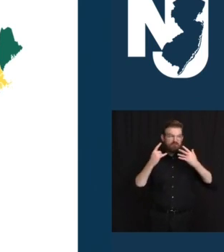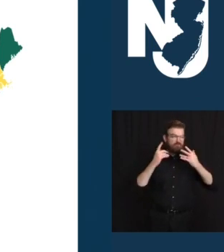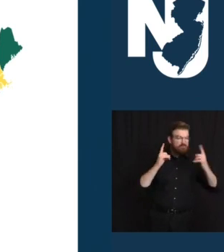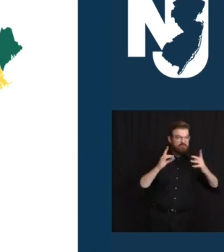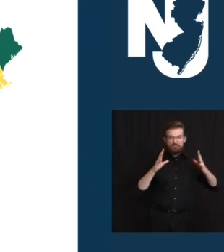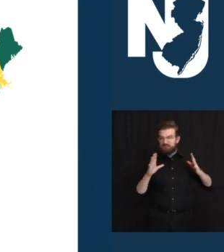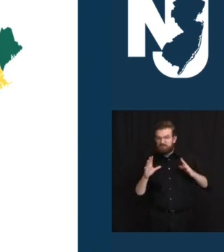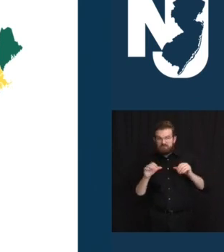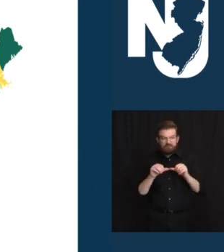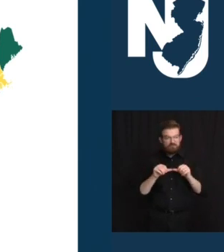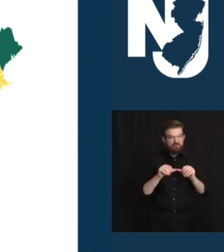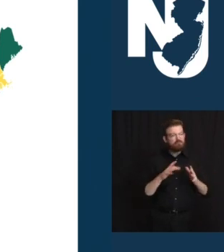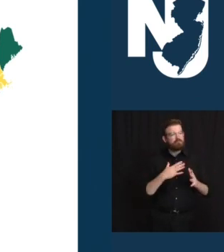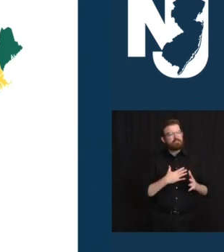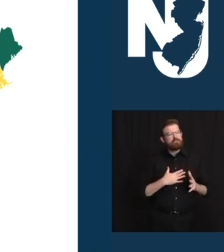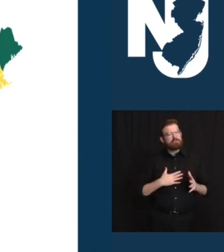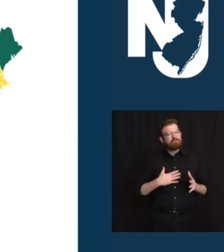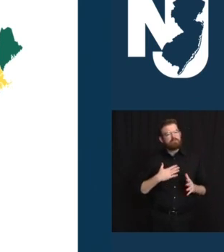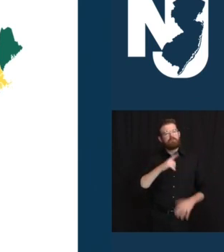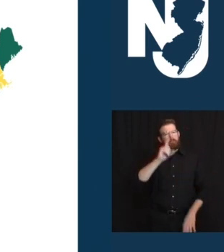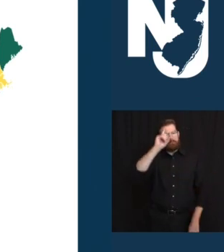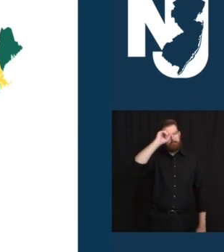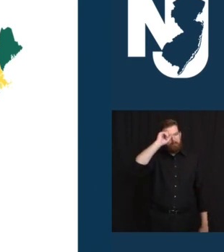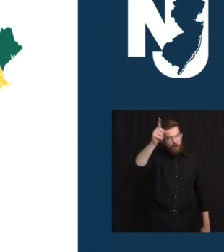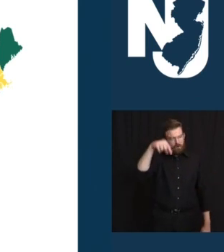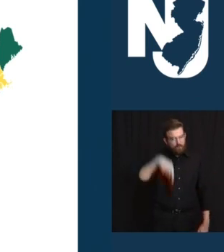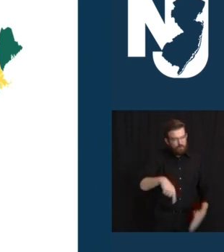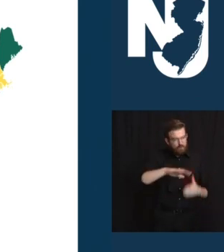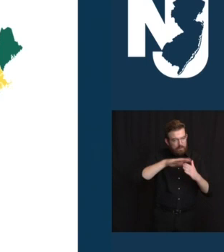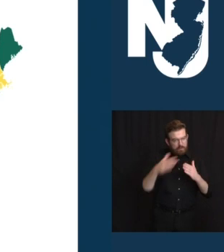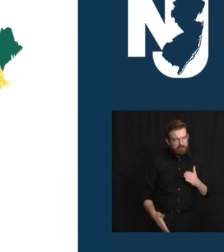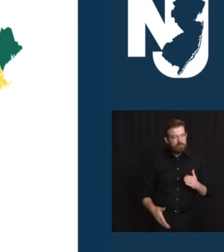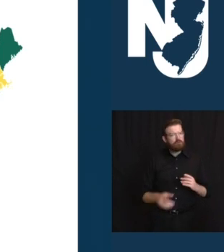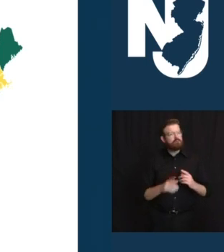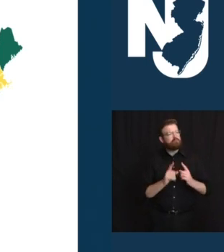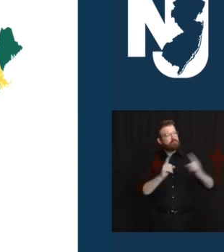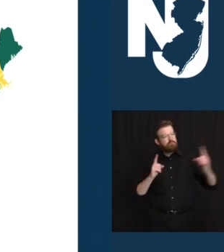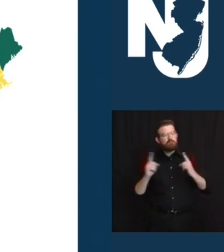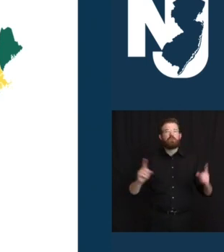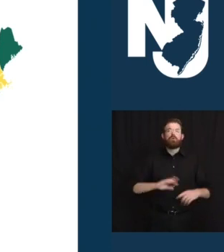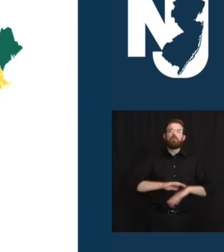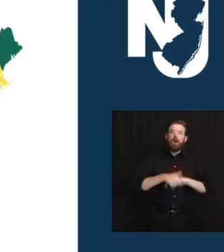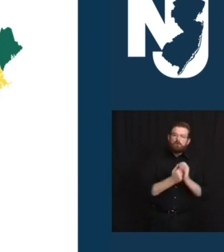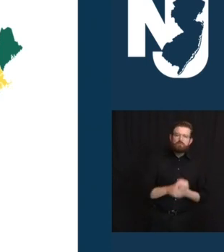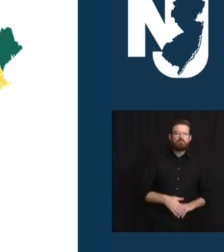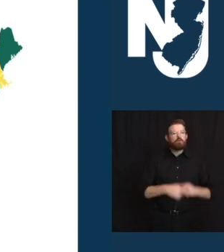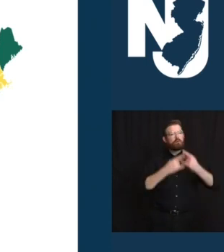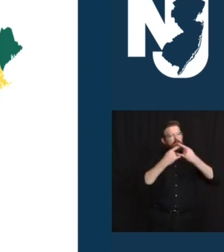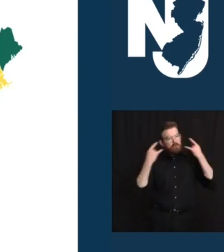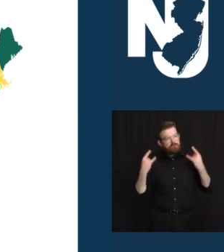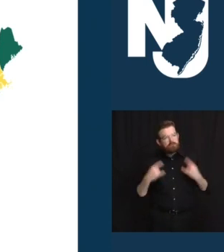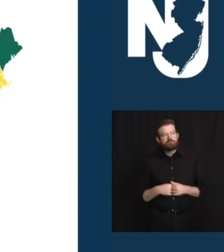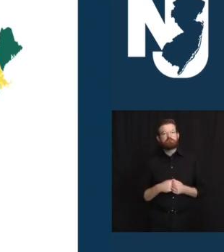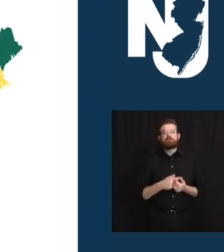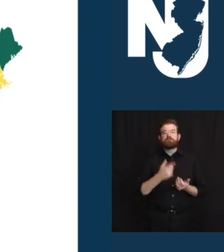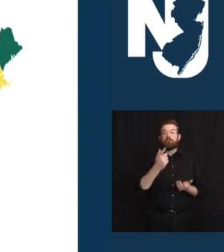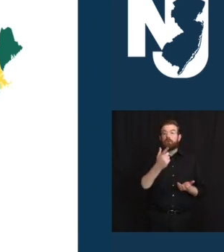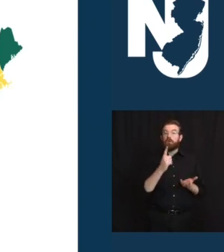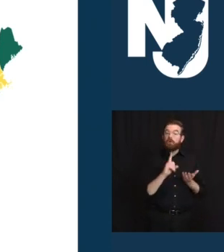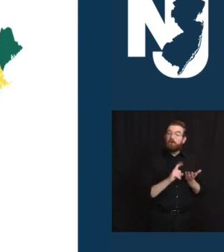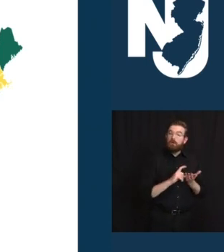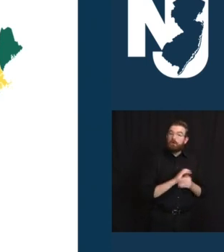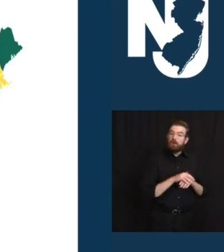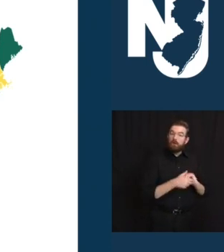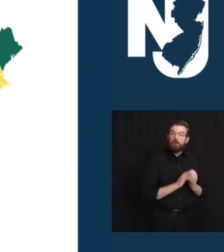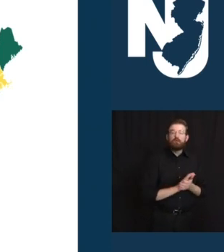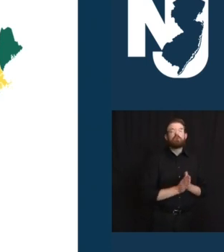be smart, be safe, keep your distances, wash your hands frequently or use a sanitizer, and wear something